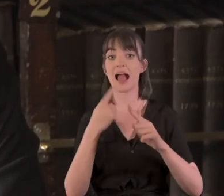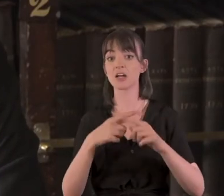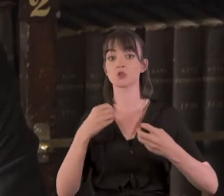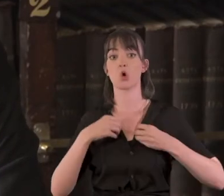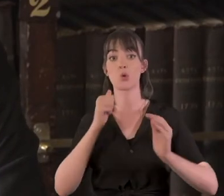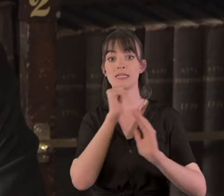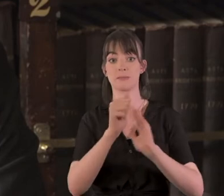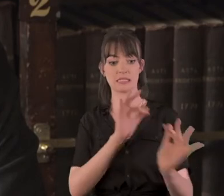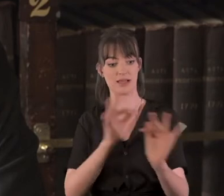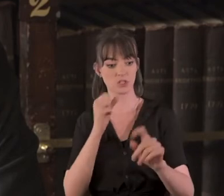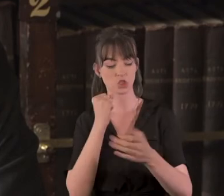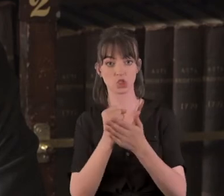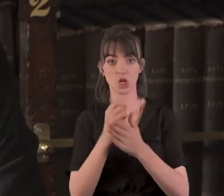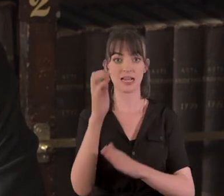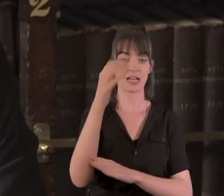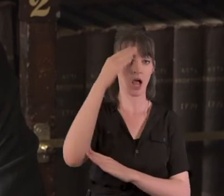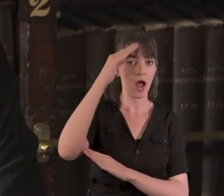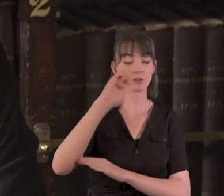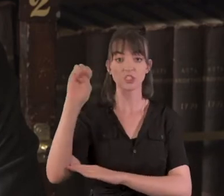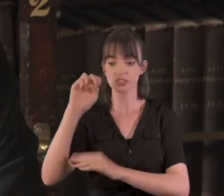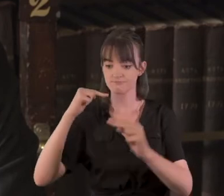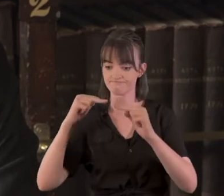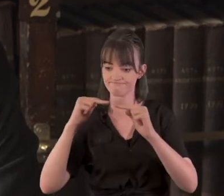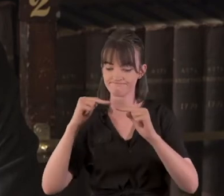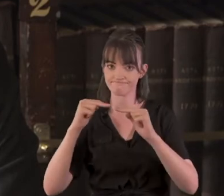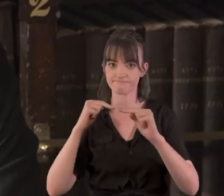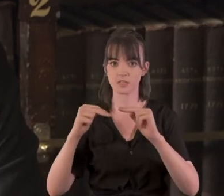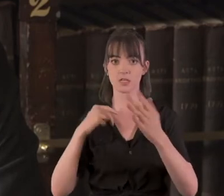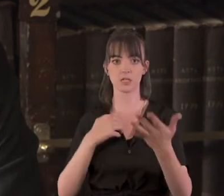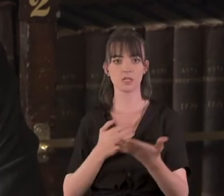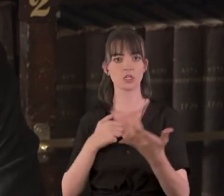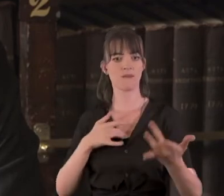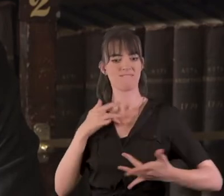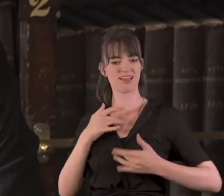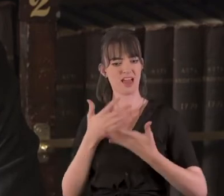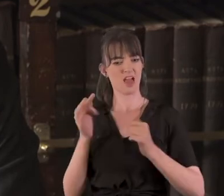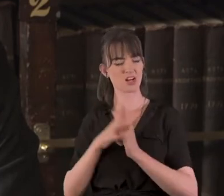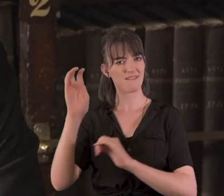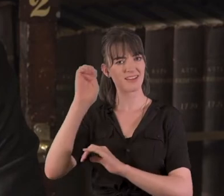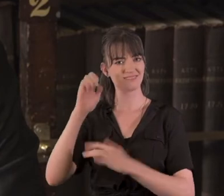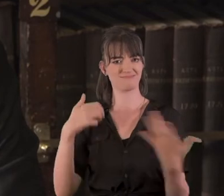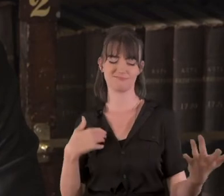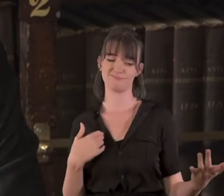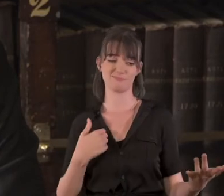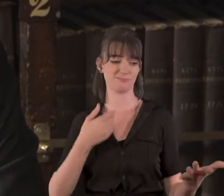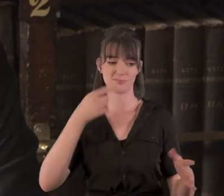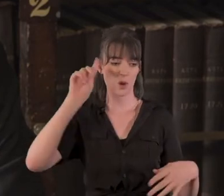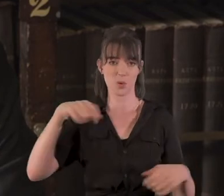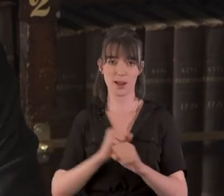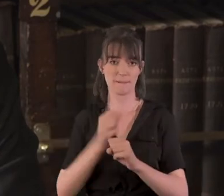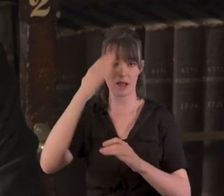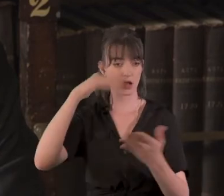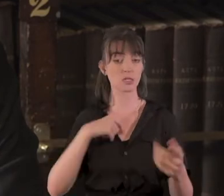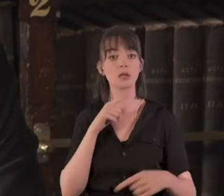and your argument that many in the British elite were ignorant or indifferent to Irish affairs, do you have any regrets from your own political